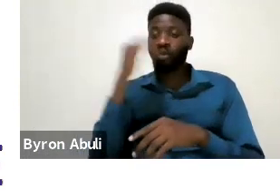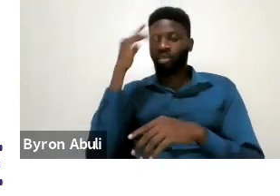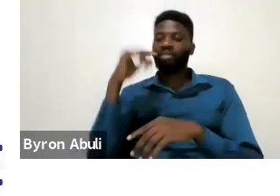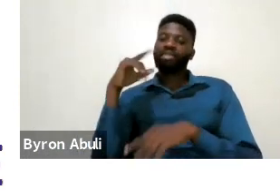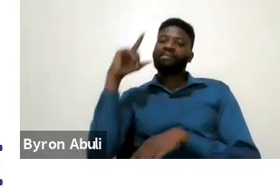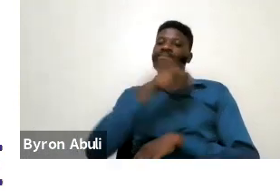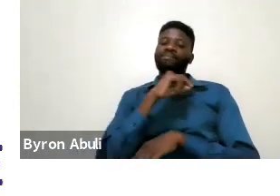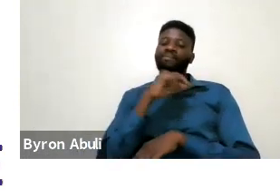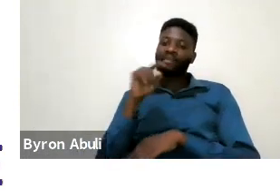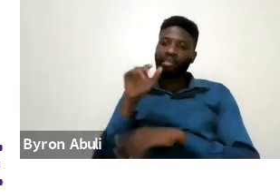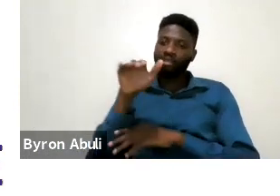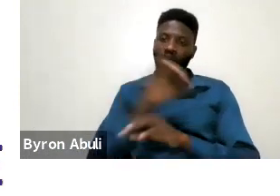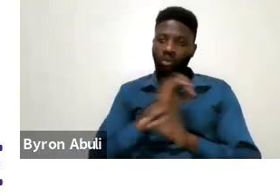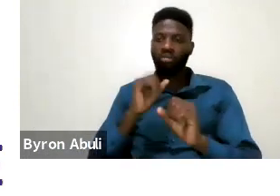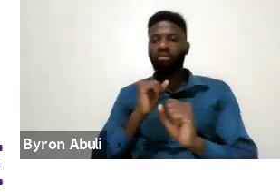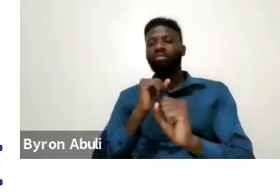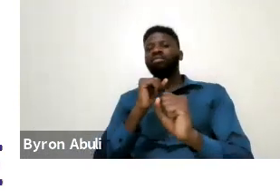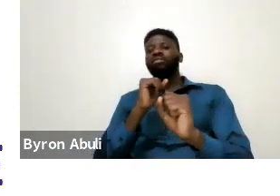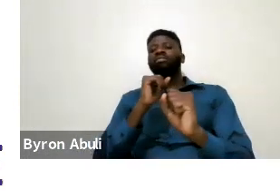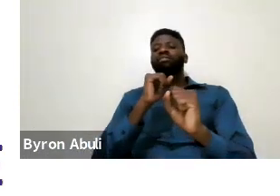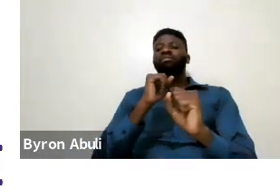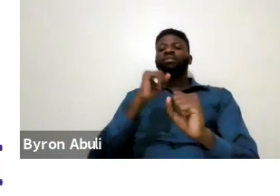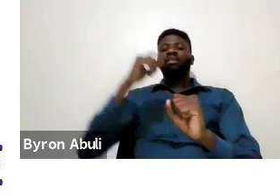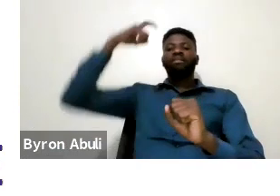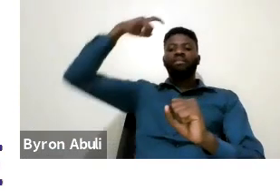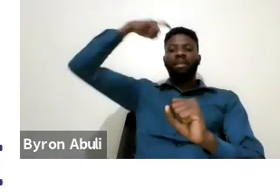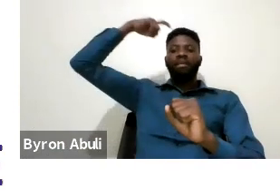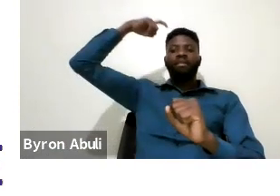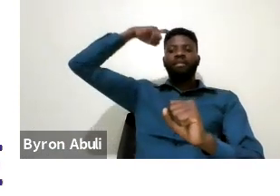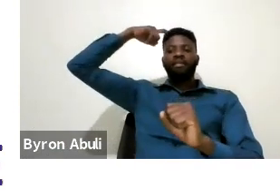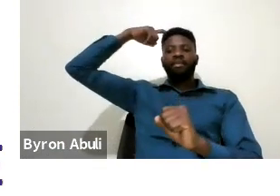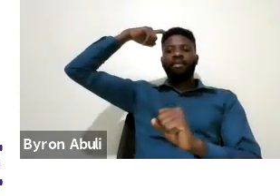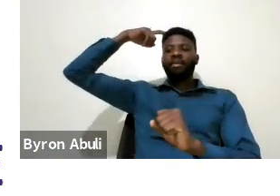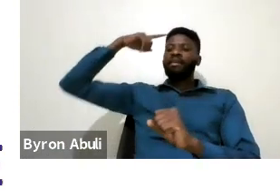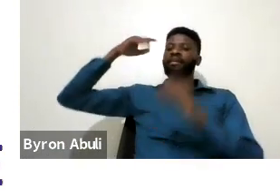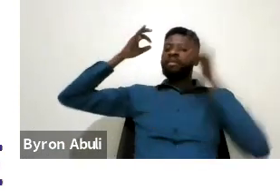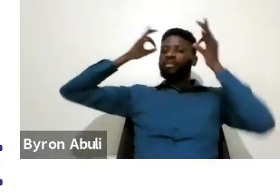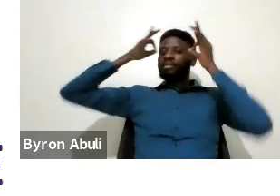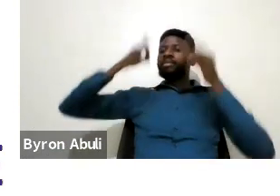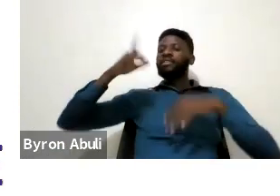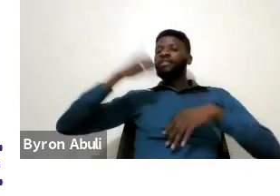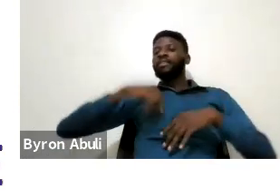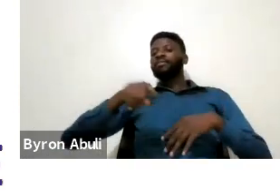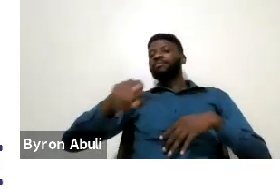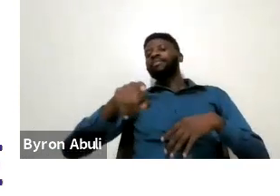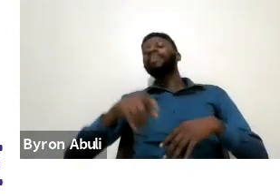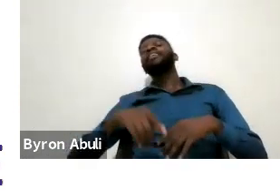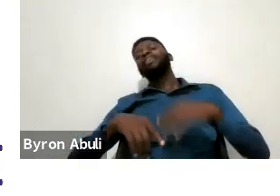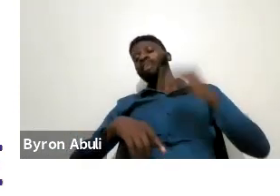don't ask, you just see something and you just decide that this is what it is. You don't have that motivation,